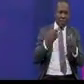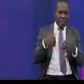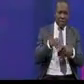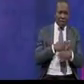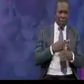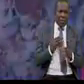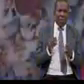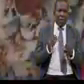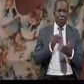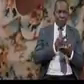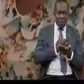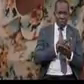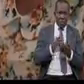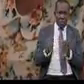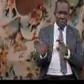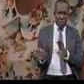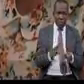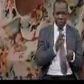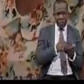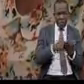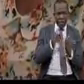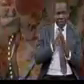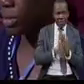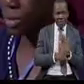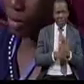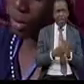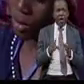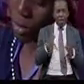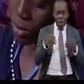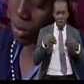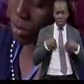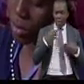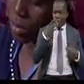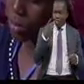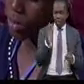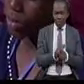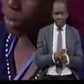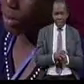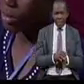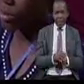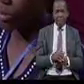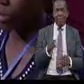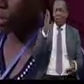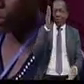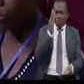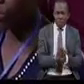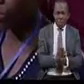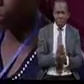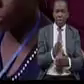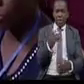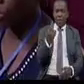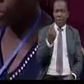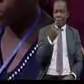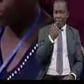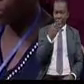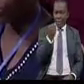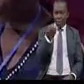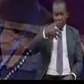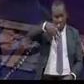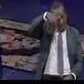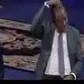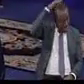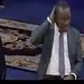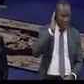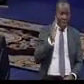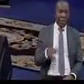mouths of lions. Stopped the mouths of lions. A lion is on the street,